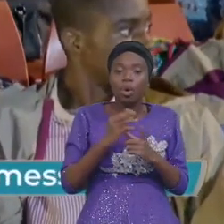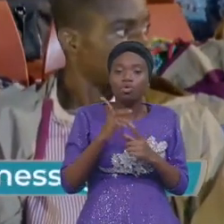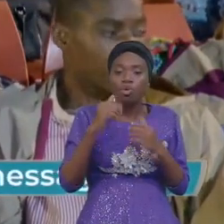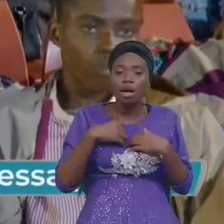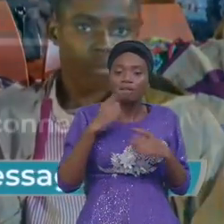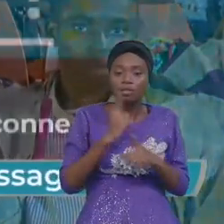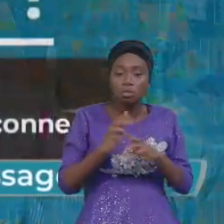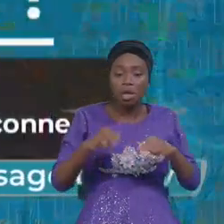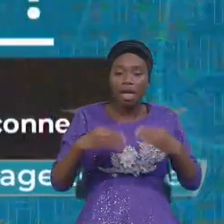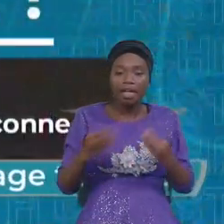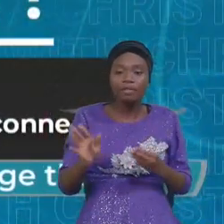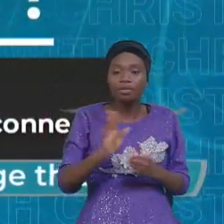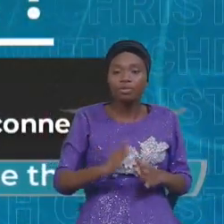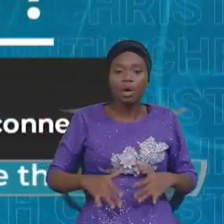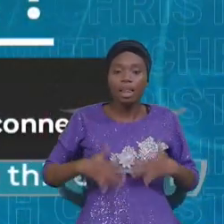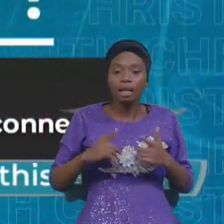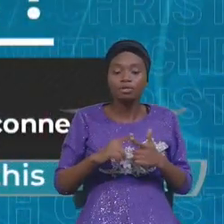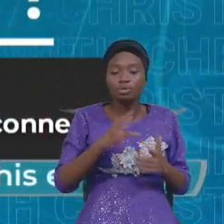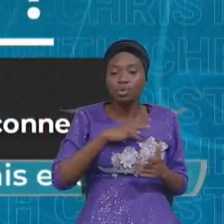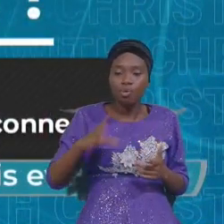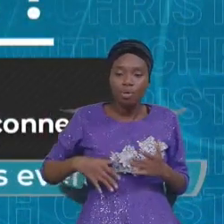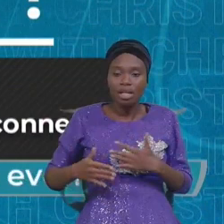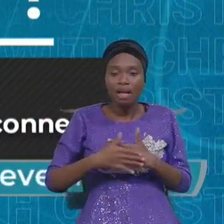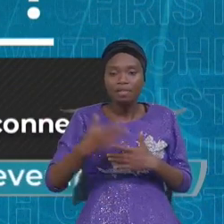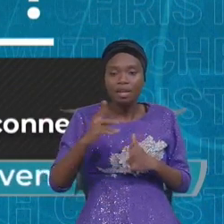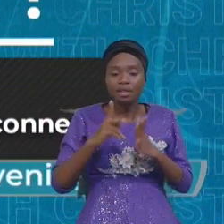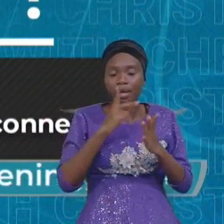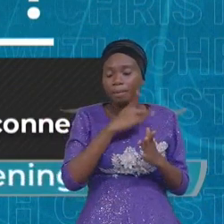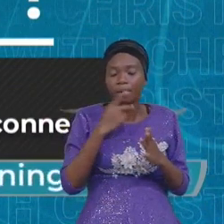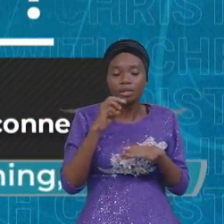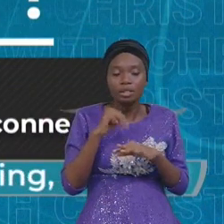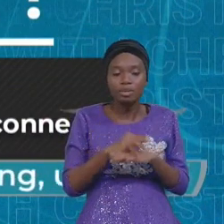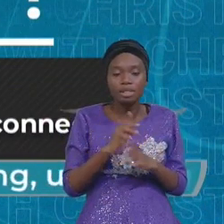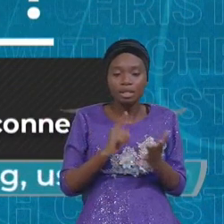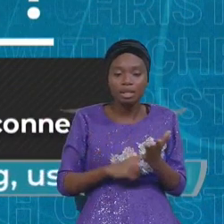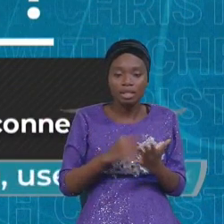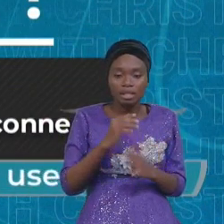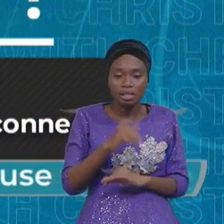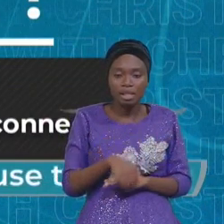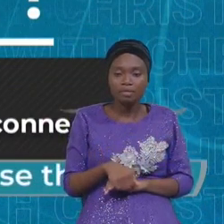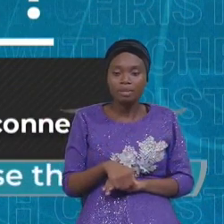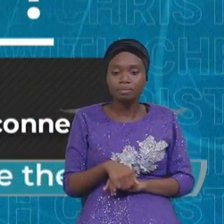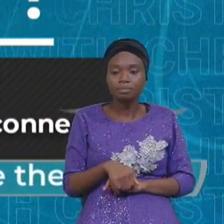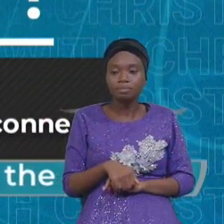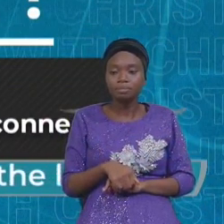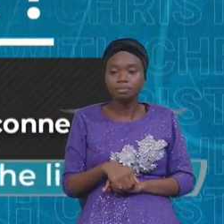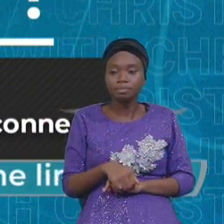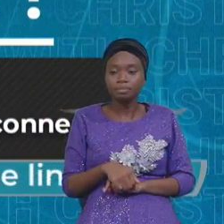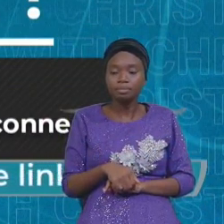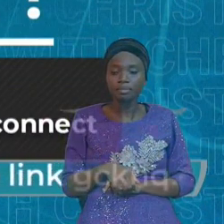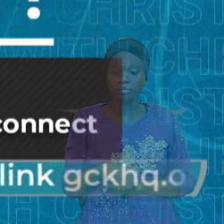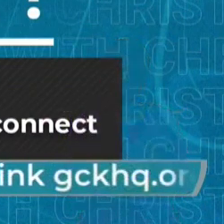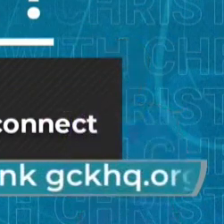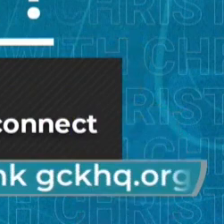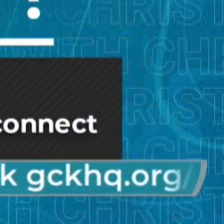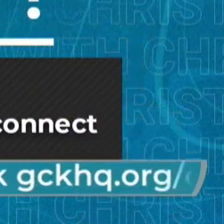you've just given your life to Christ after the pastor's message this evening, there is a link,